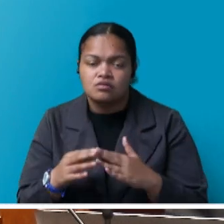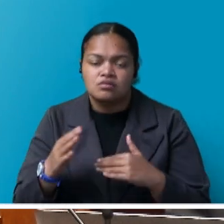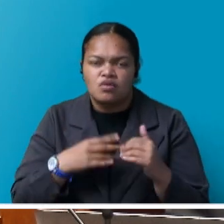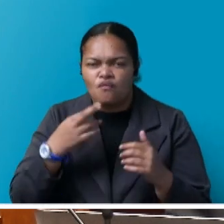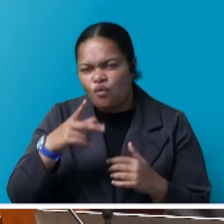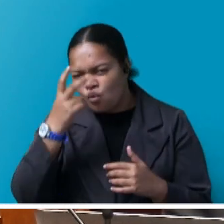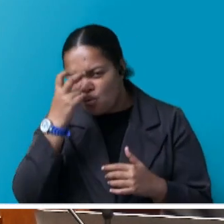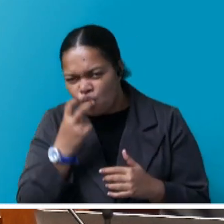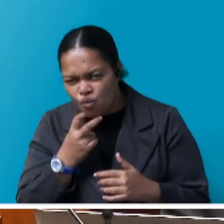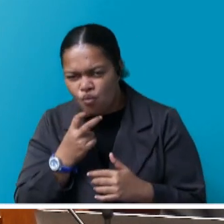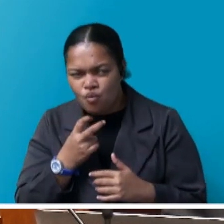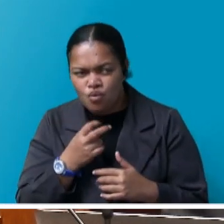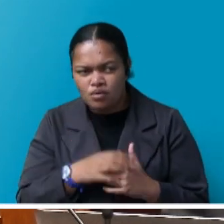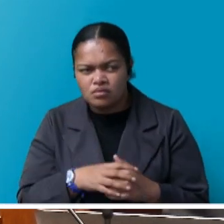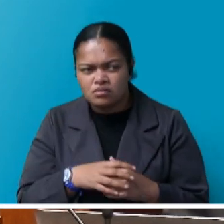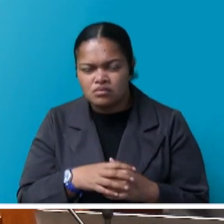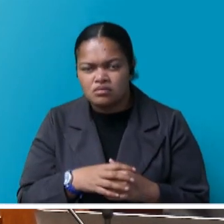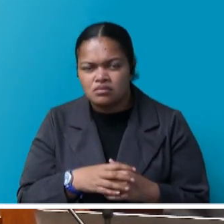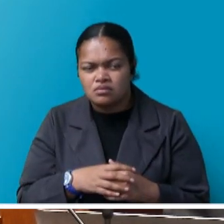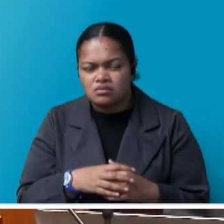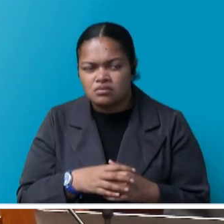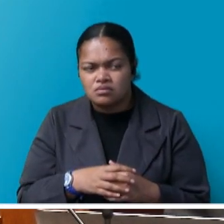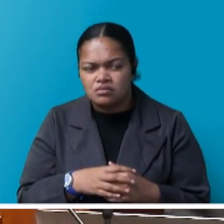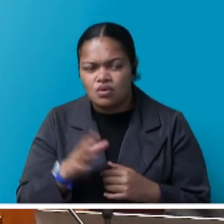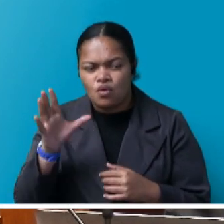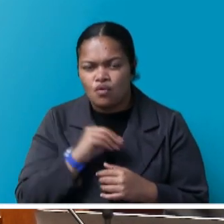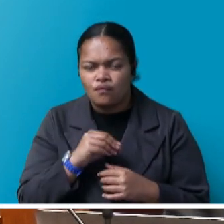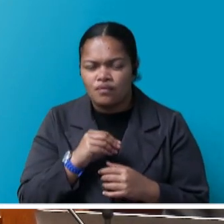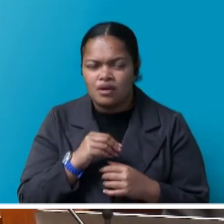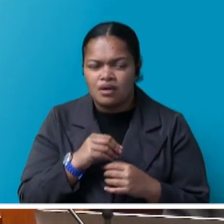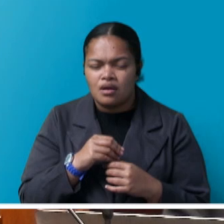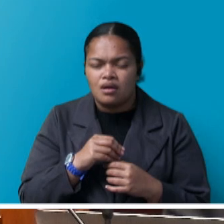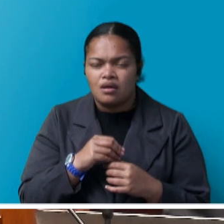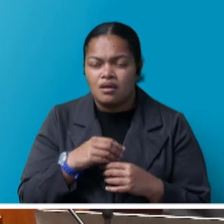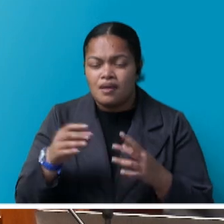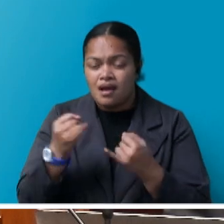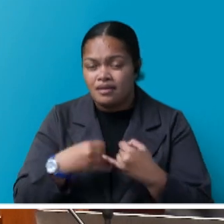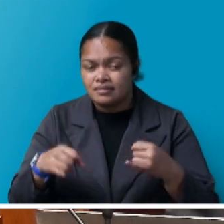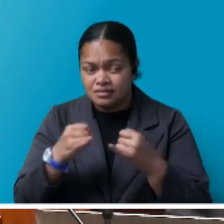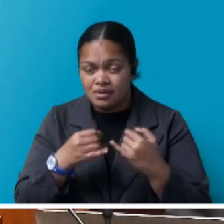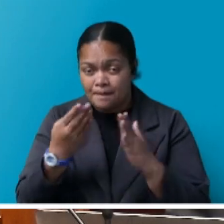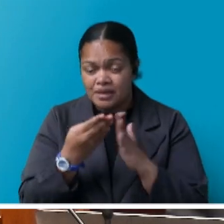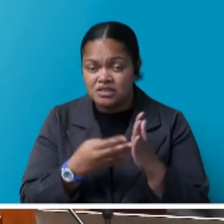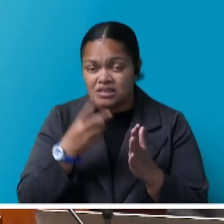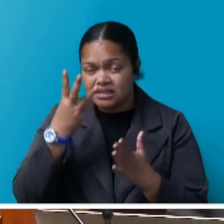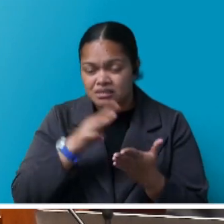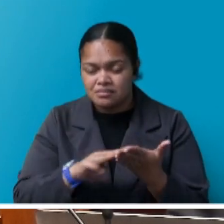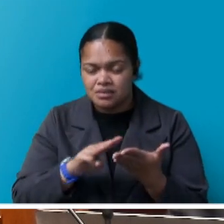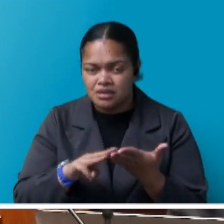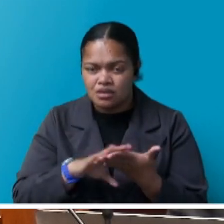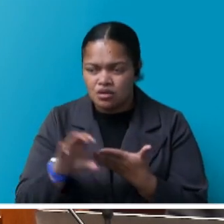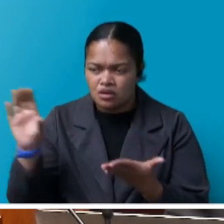citizens, and even cartage of materials to the maritime islands. A budget of $3 million allocated